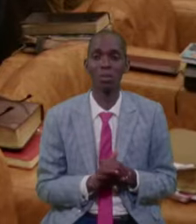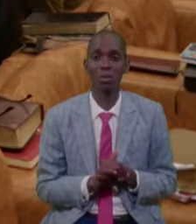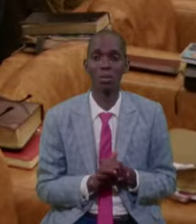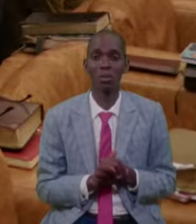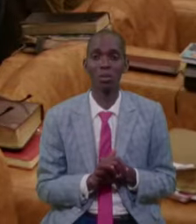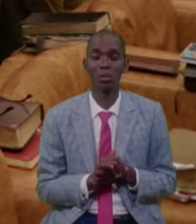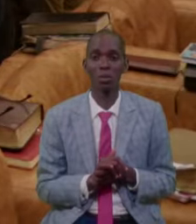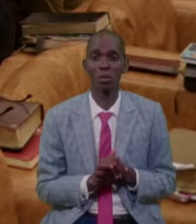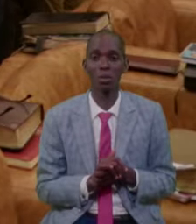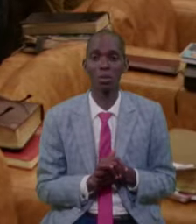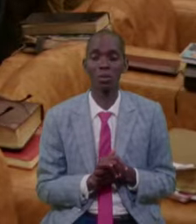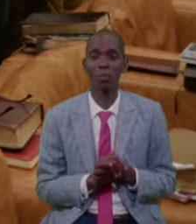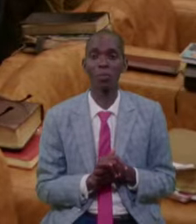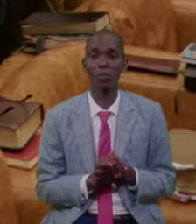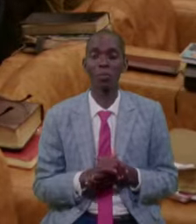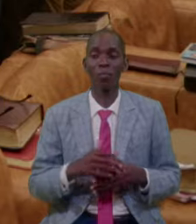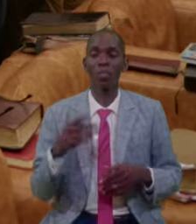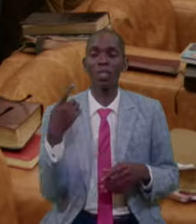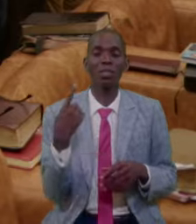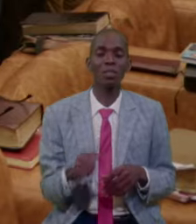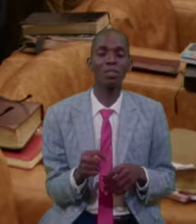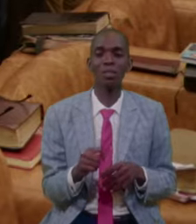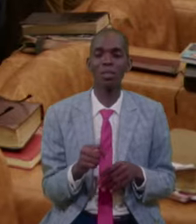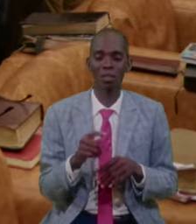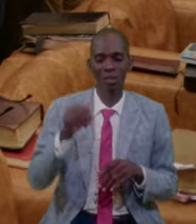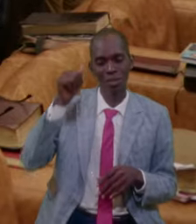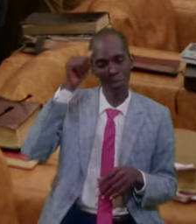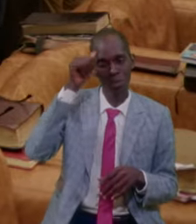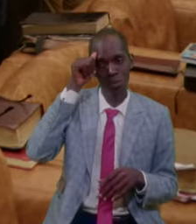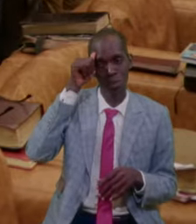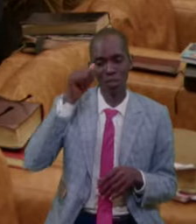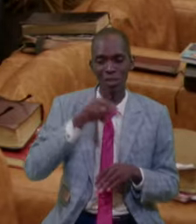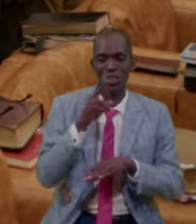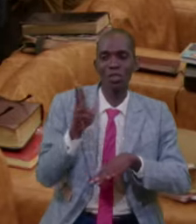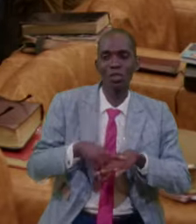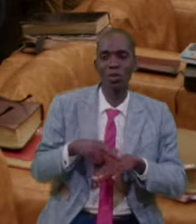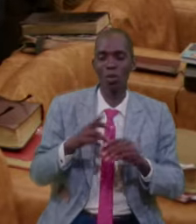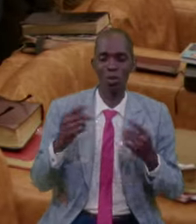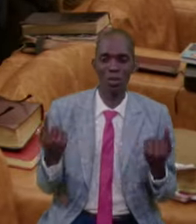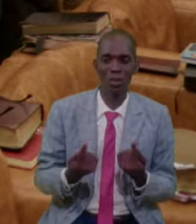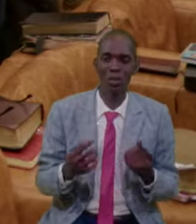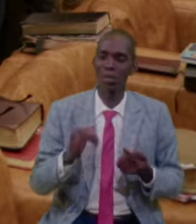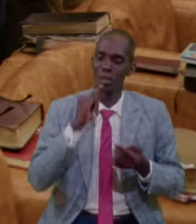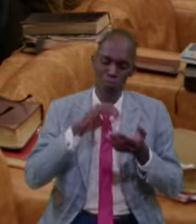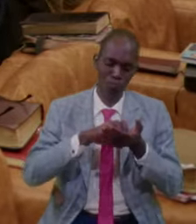The depravity of the Adamic nature is uprooted, destroyed.